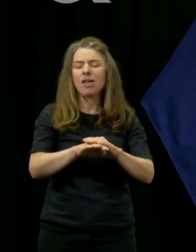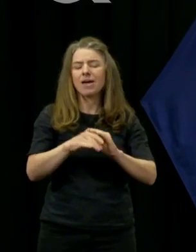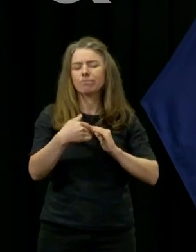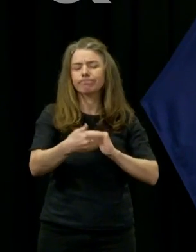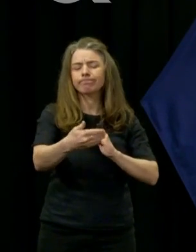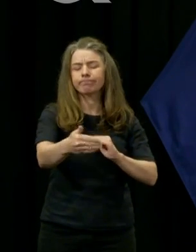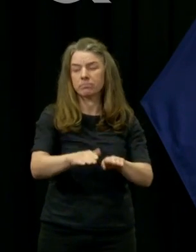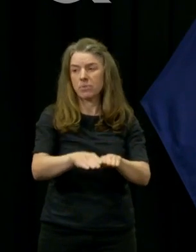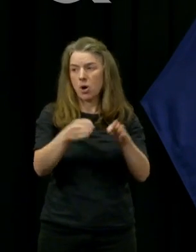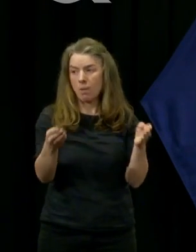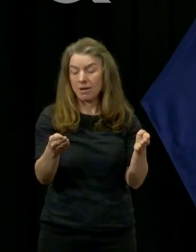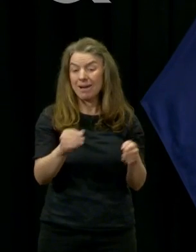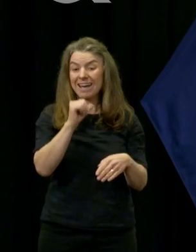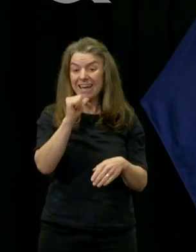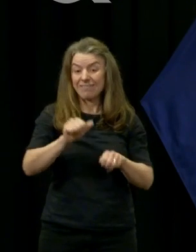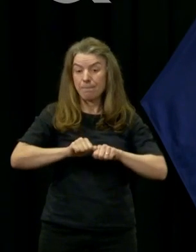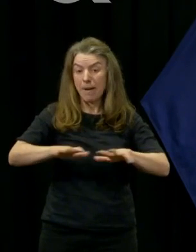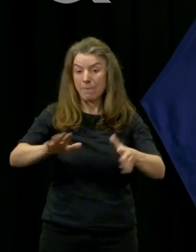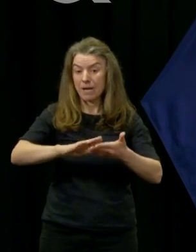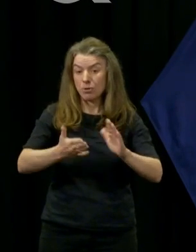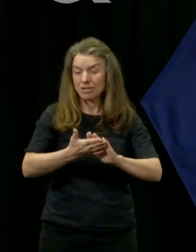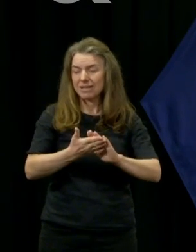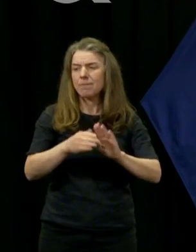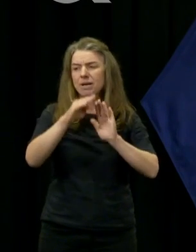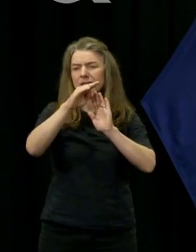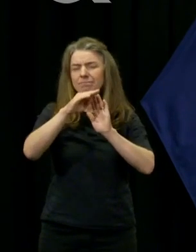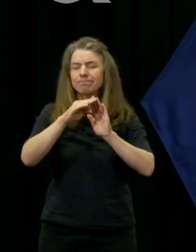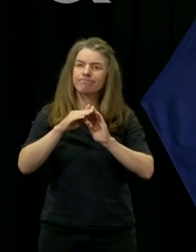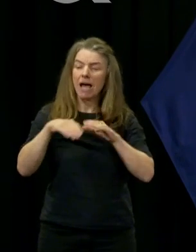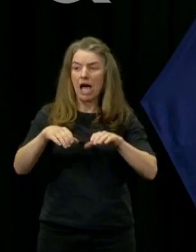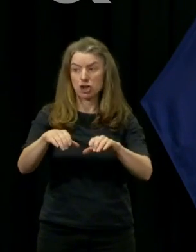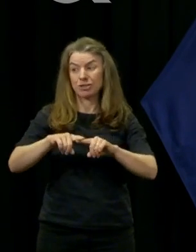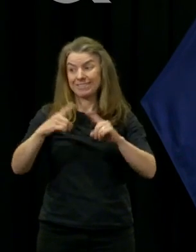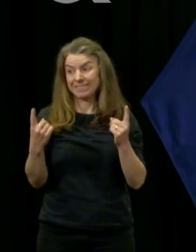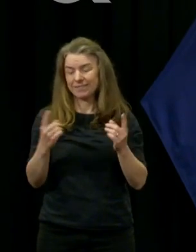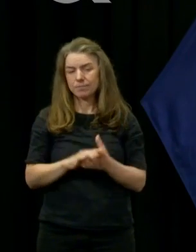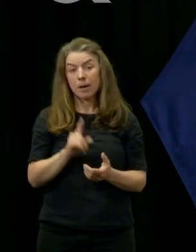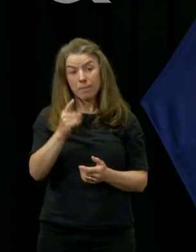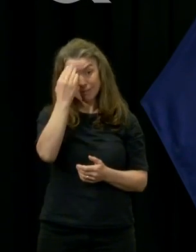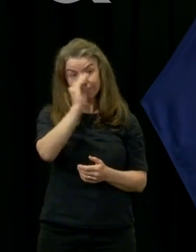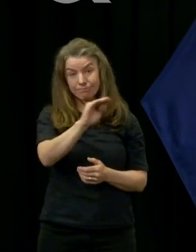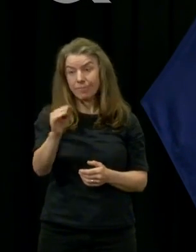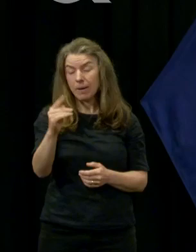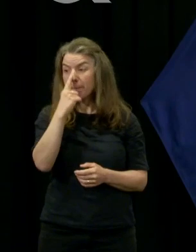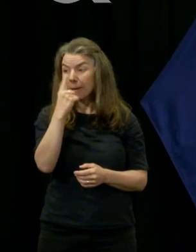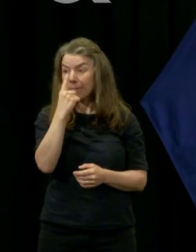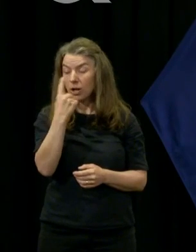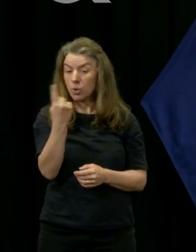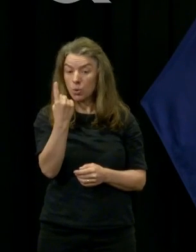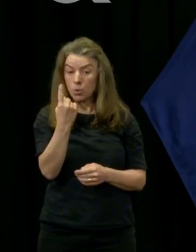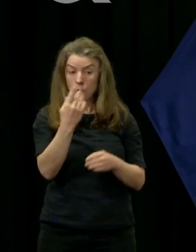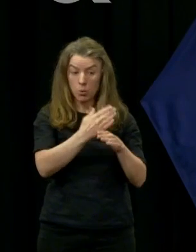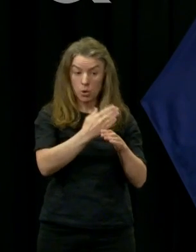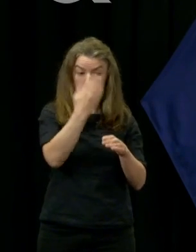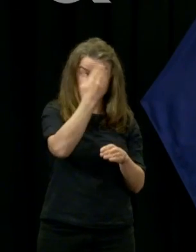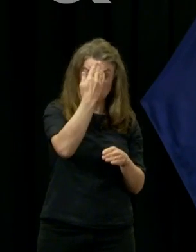that guidance may change, but I want to assure people, my number one concern, of course, is the school, the people who work within it, but